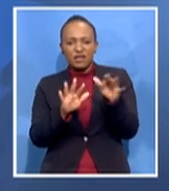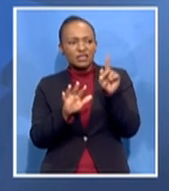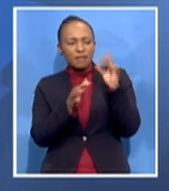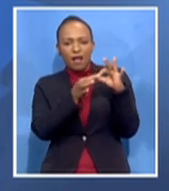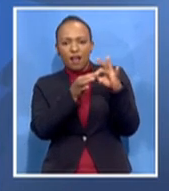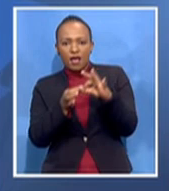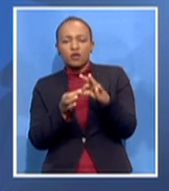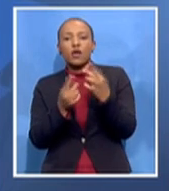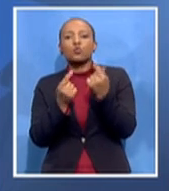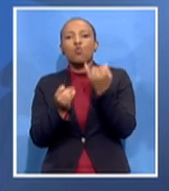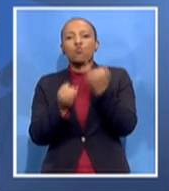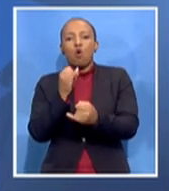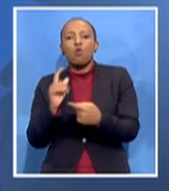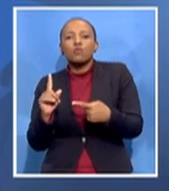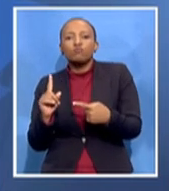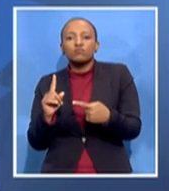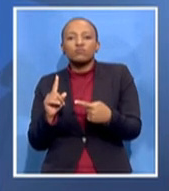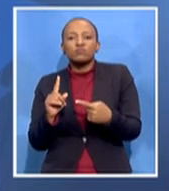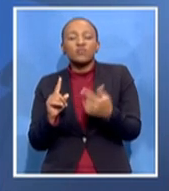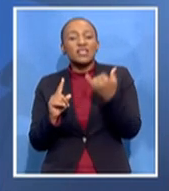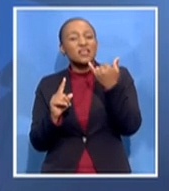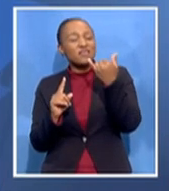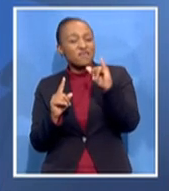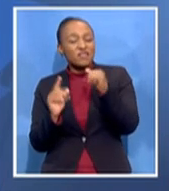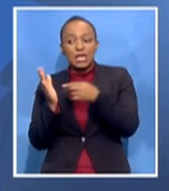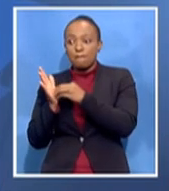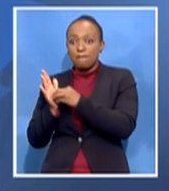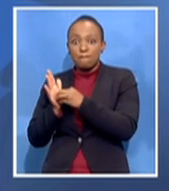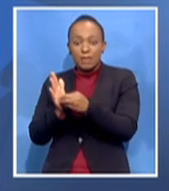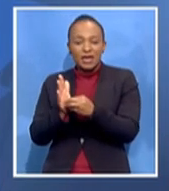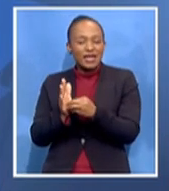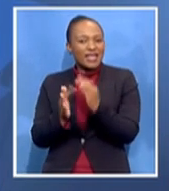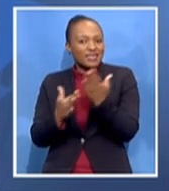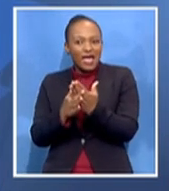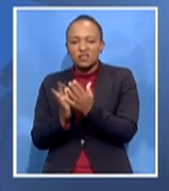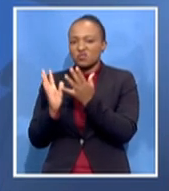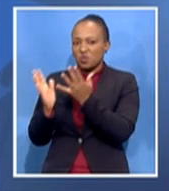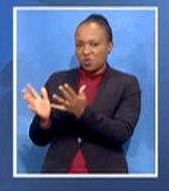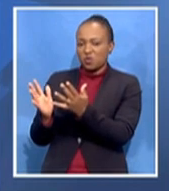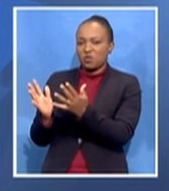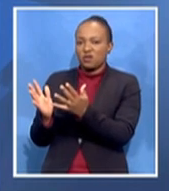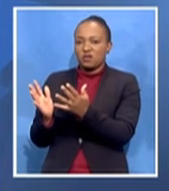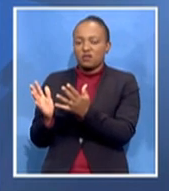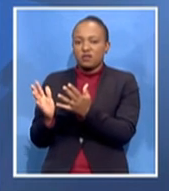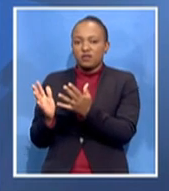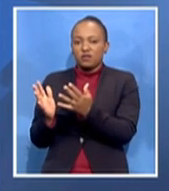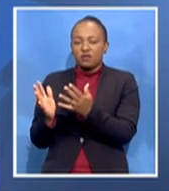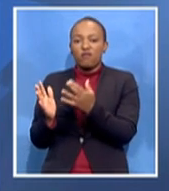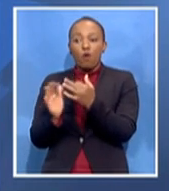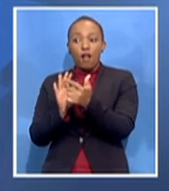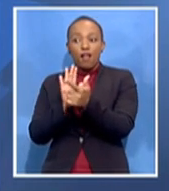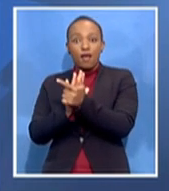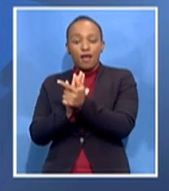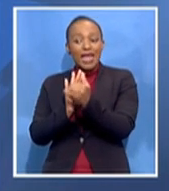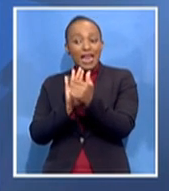a simple, short case such as that for the illegal transaction, the illegal deal in terms of